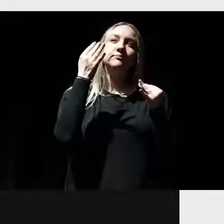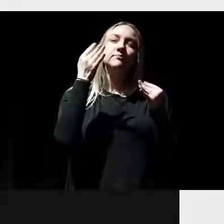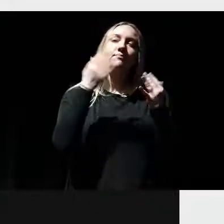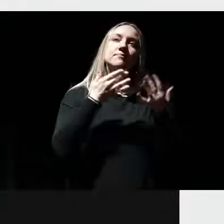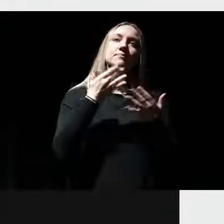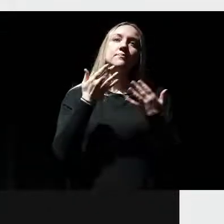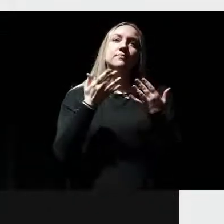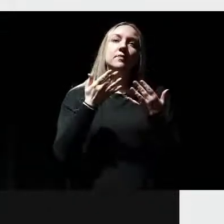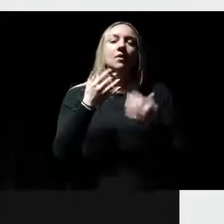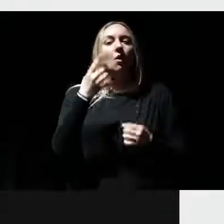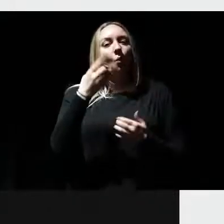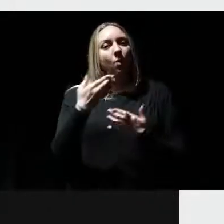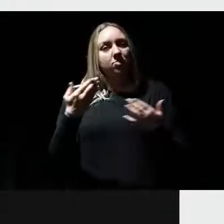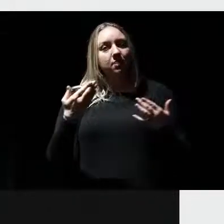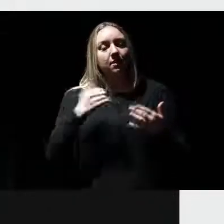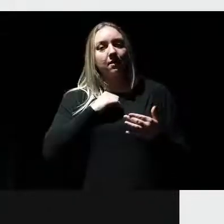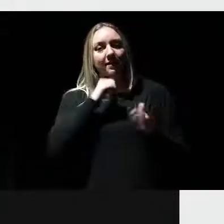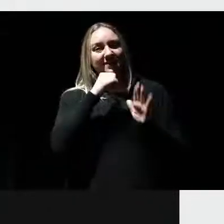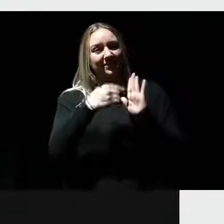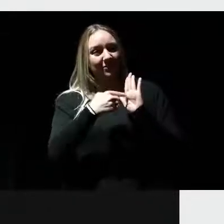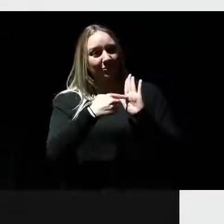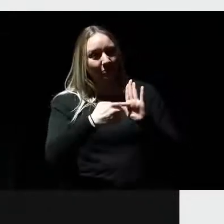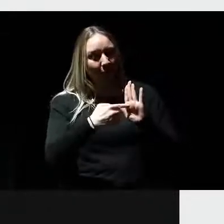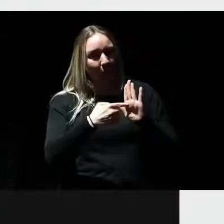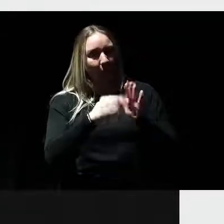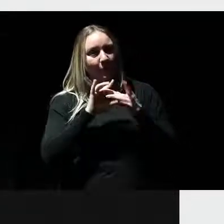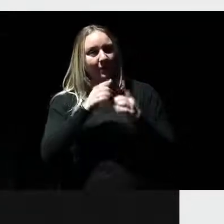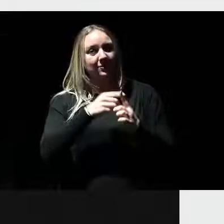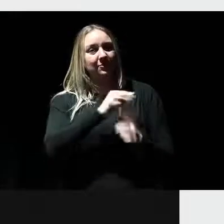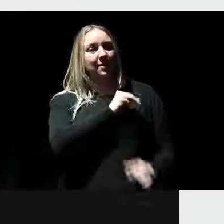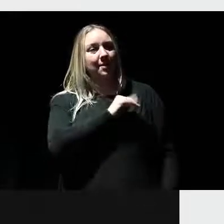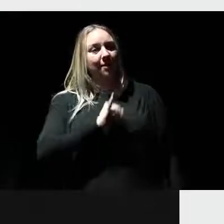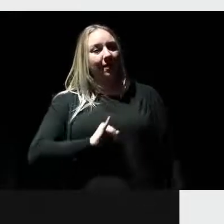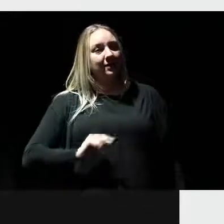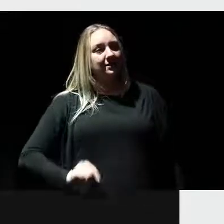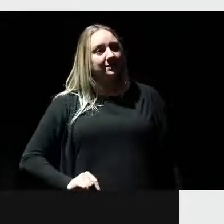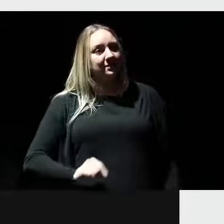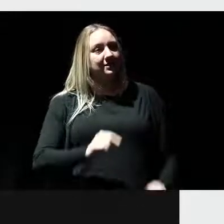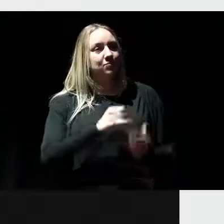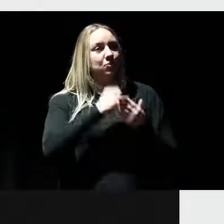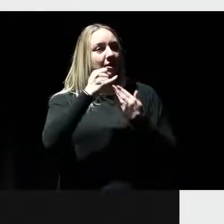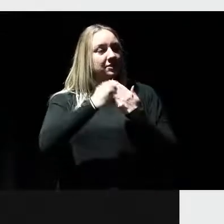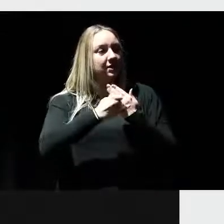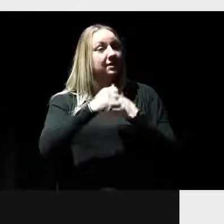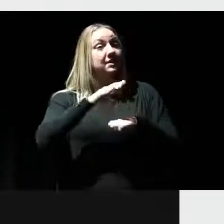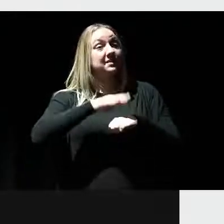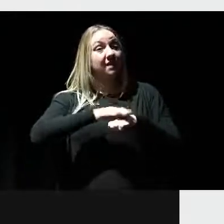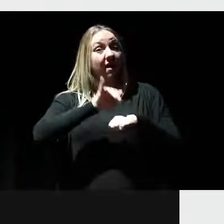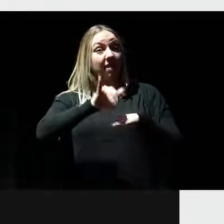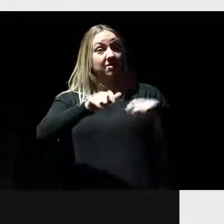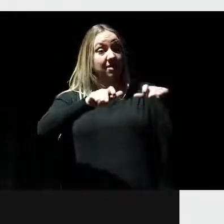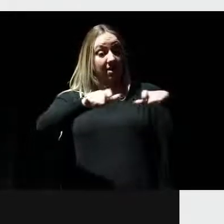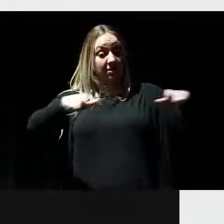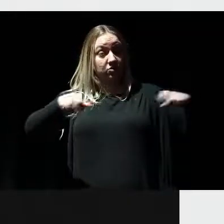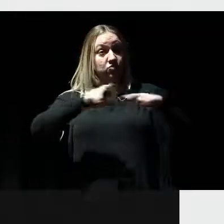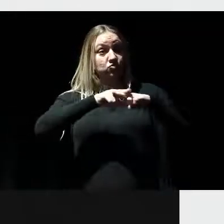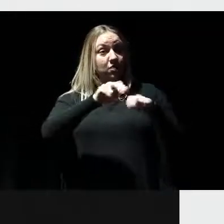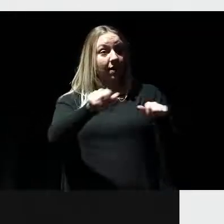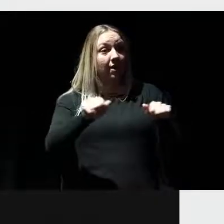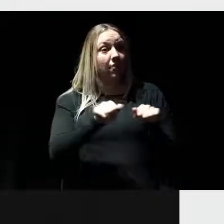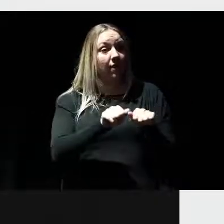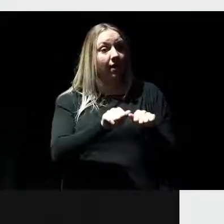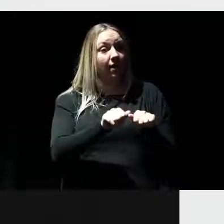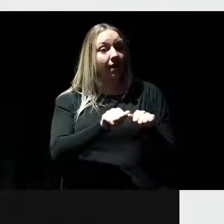One of the things I didn't show about the MIT project is along that entire length of tracks are a series